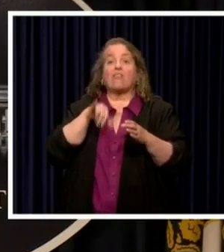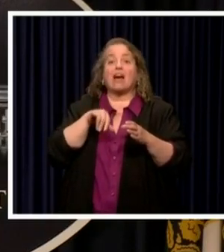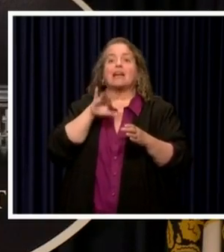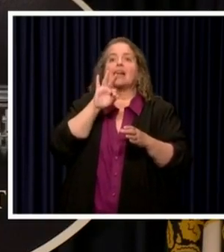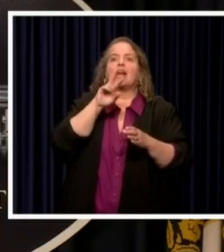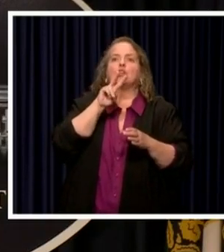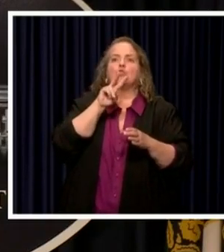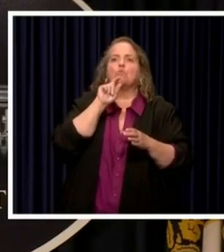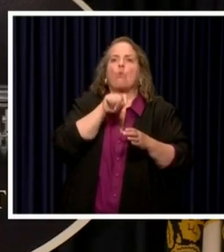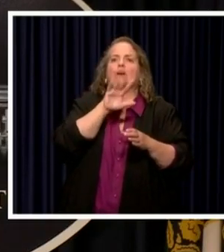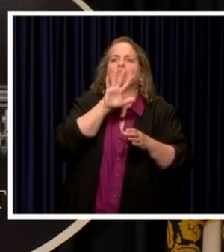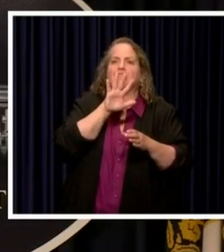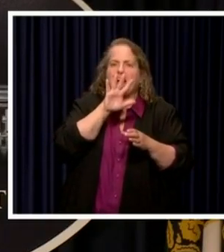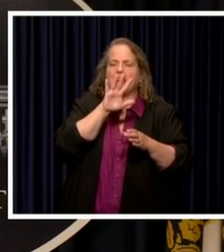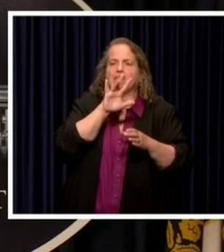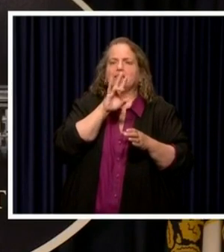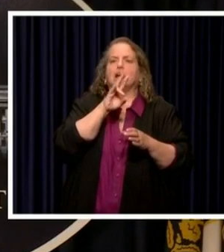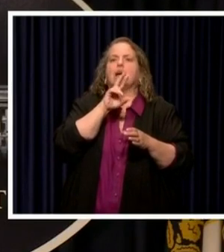92.57% non-Hispanic,